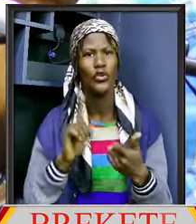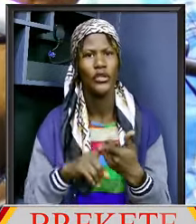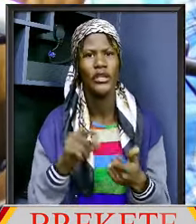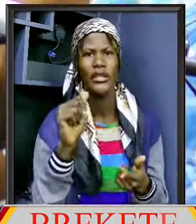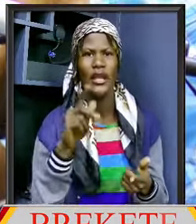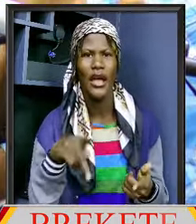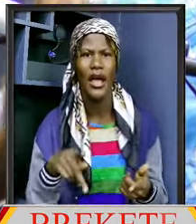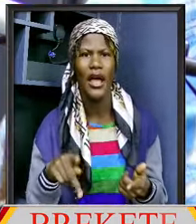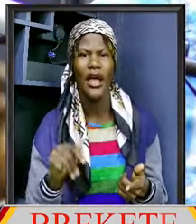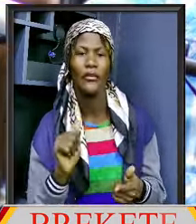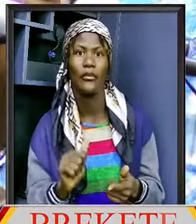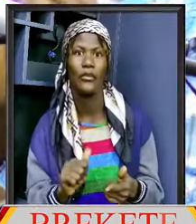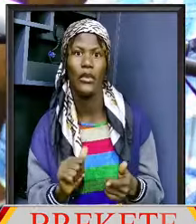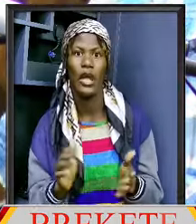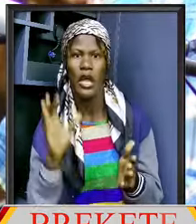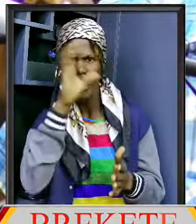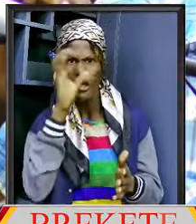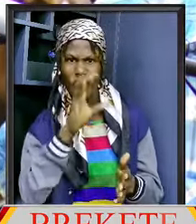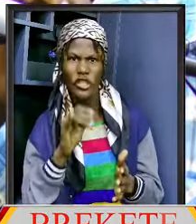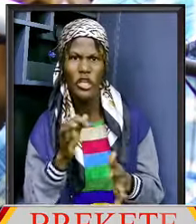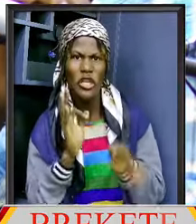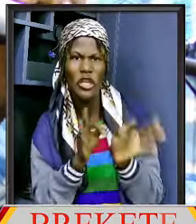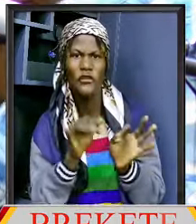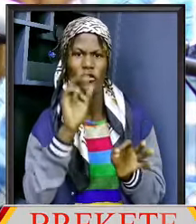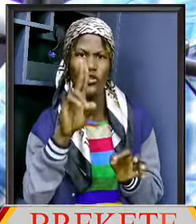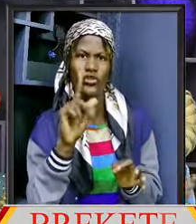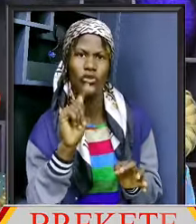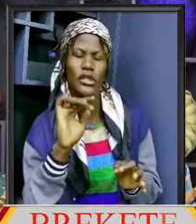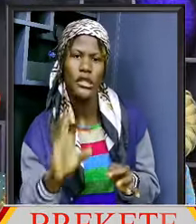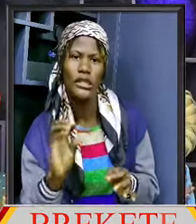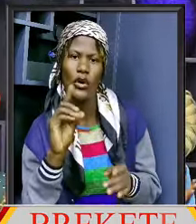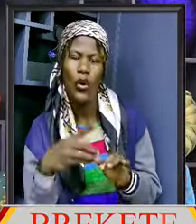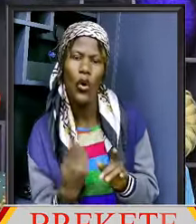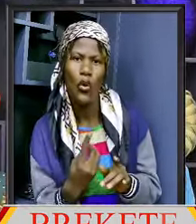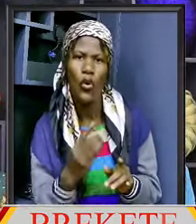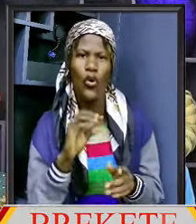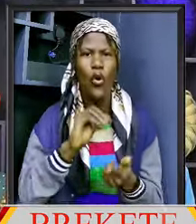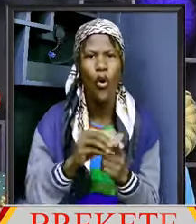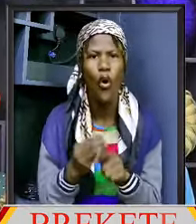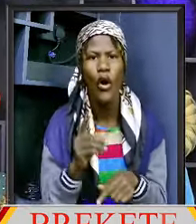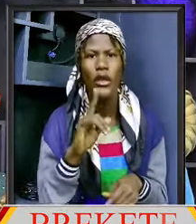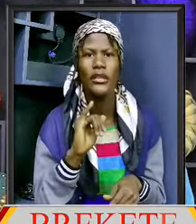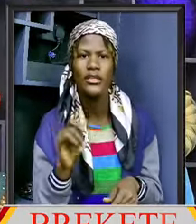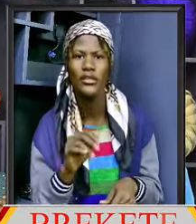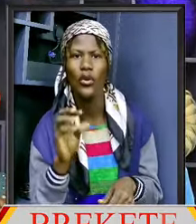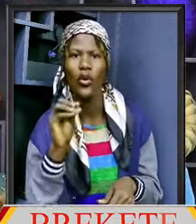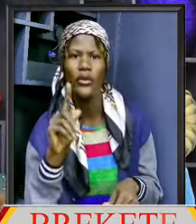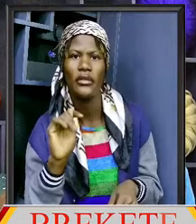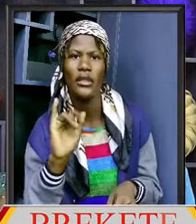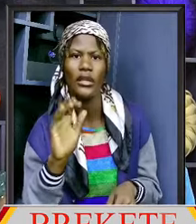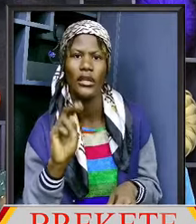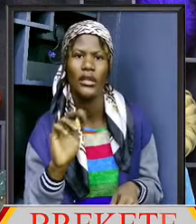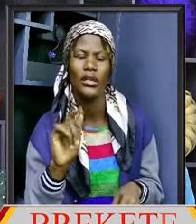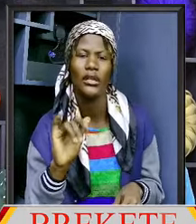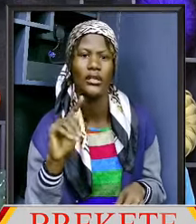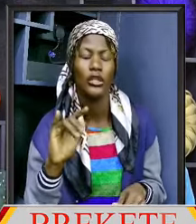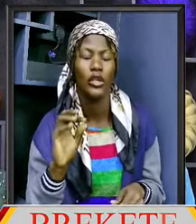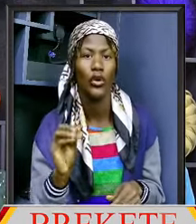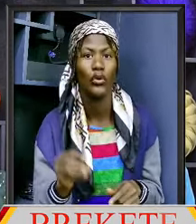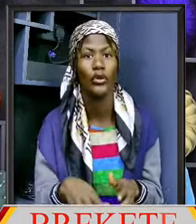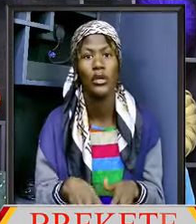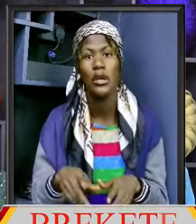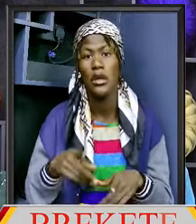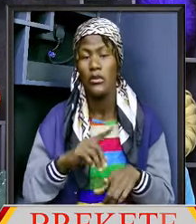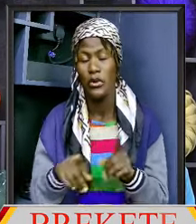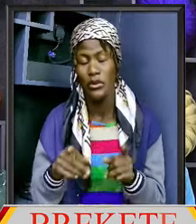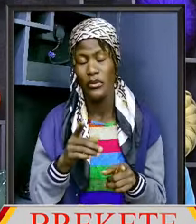I the was UTC waiting for own. That. More you go see whether that. Not the UTC own. I've been at the authentic one. Because without using